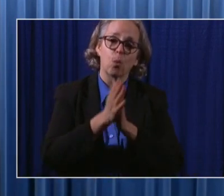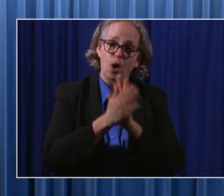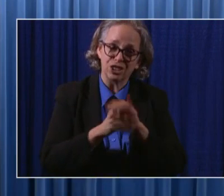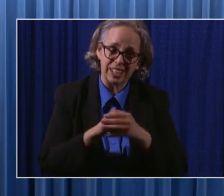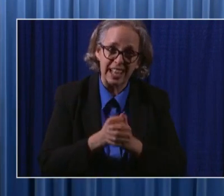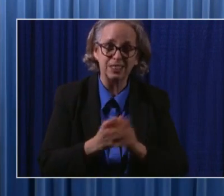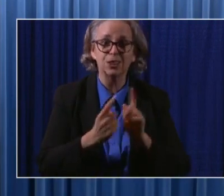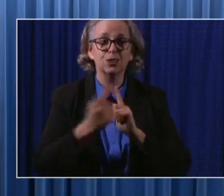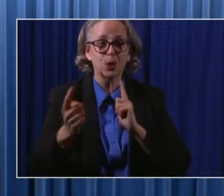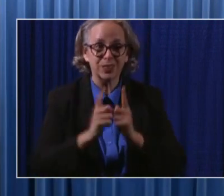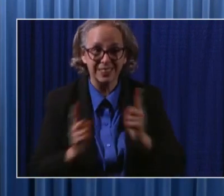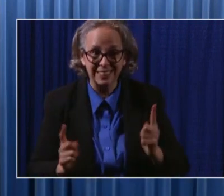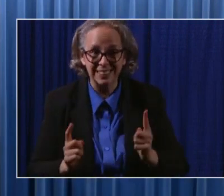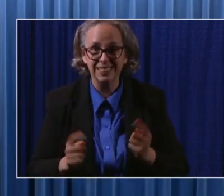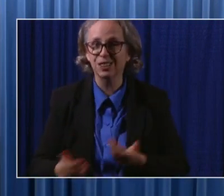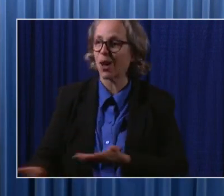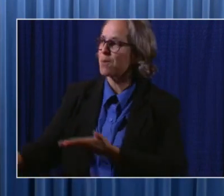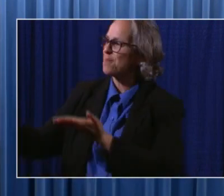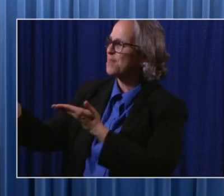take a look.